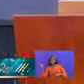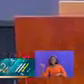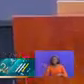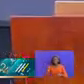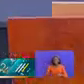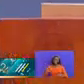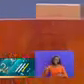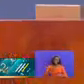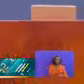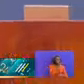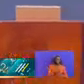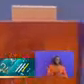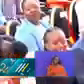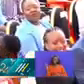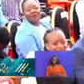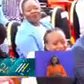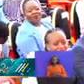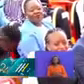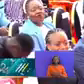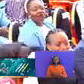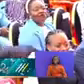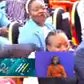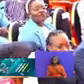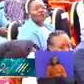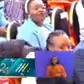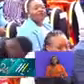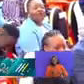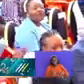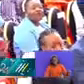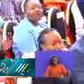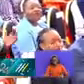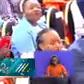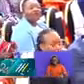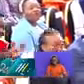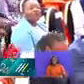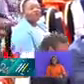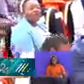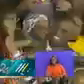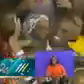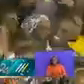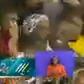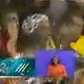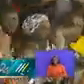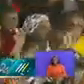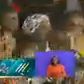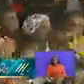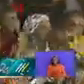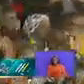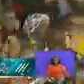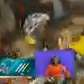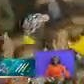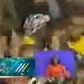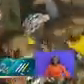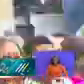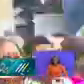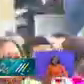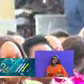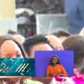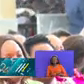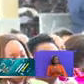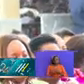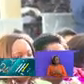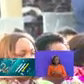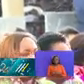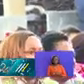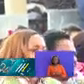space Oh Jesus how for how long for how long will we stay and just be